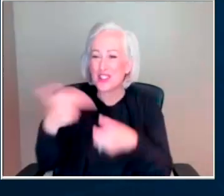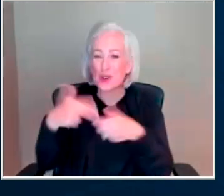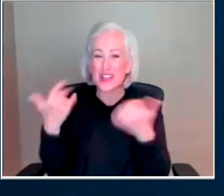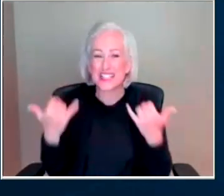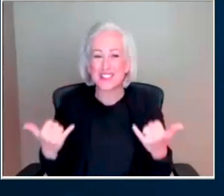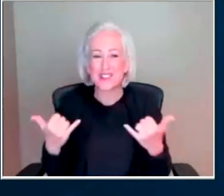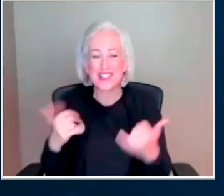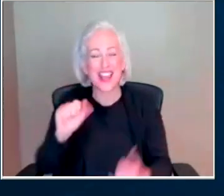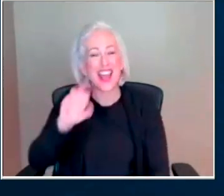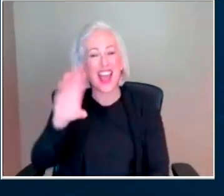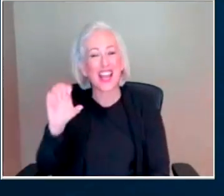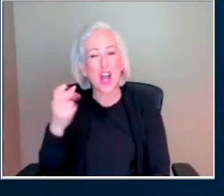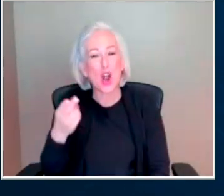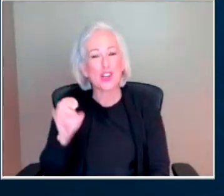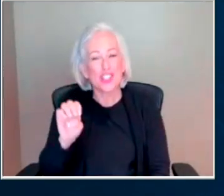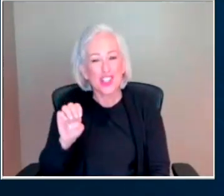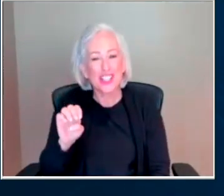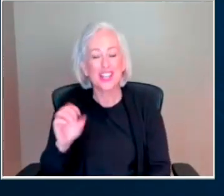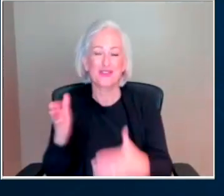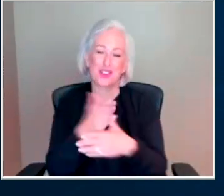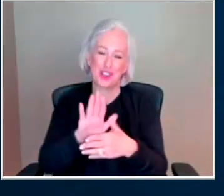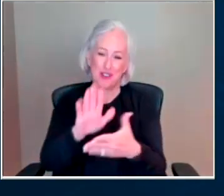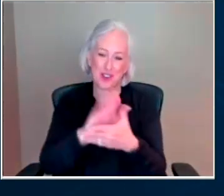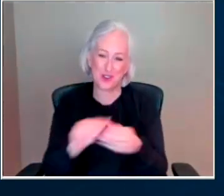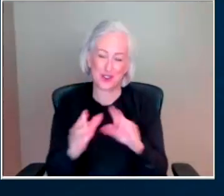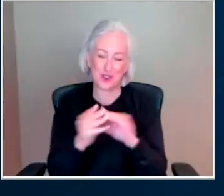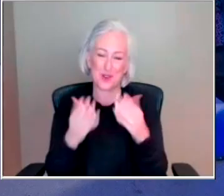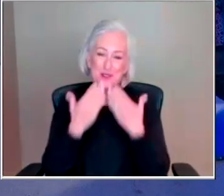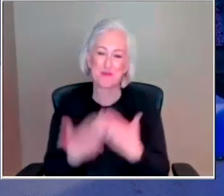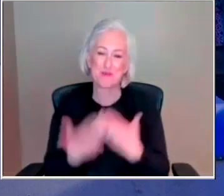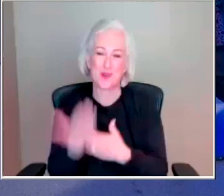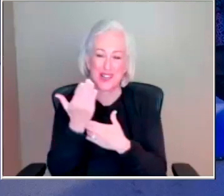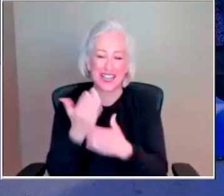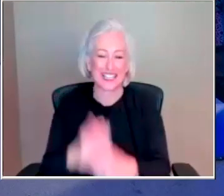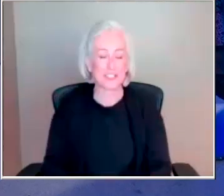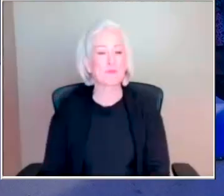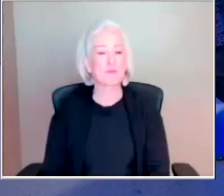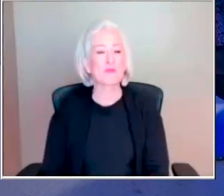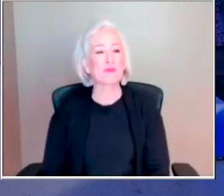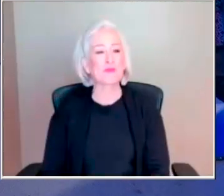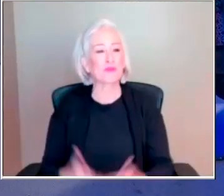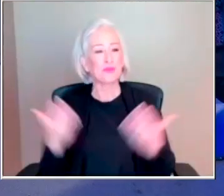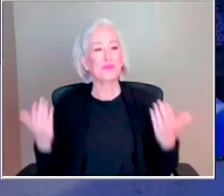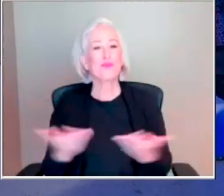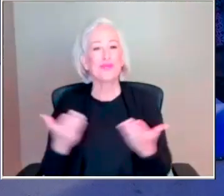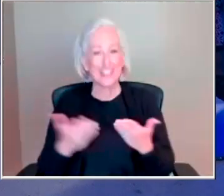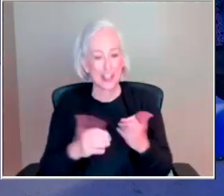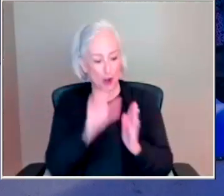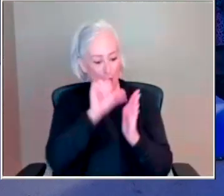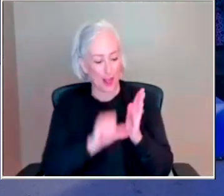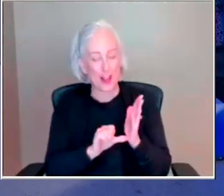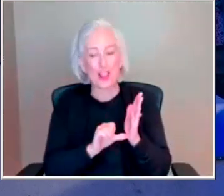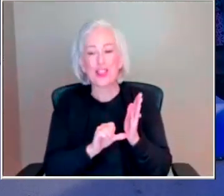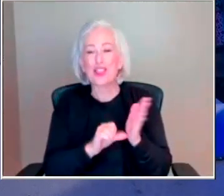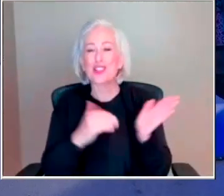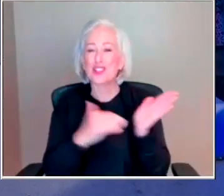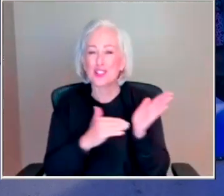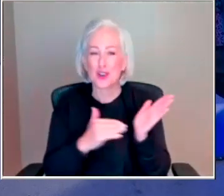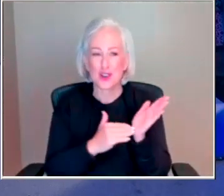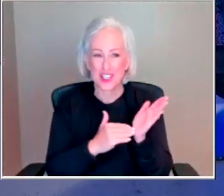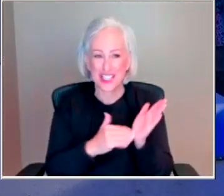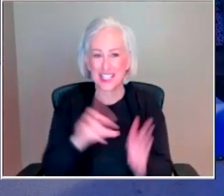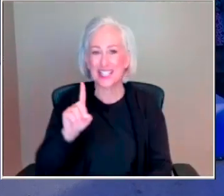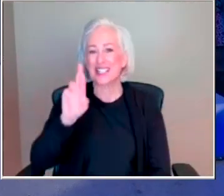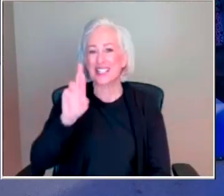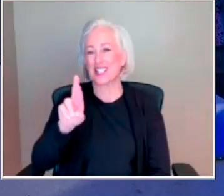for sharing your story. Good morning. Here in studio with us is the surgeon who performed Archie's transplant, Dr. Mac